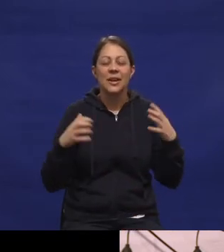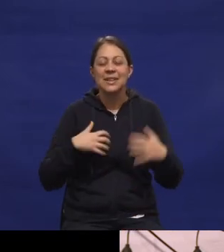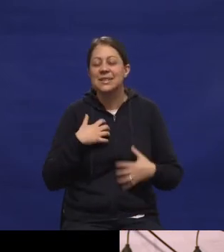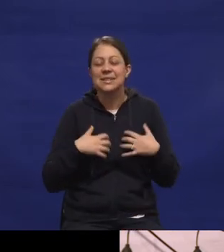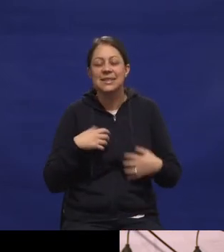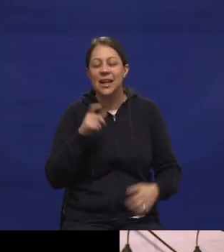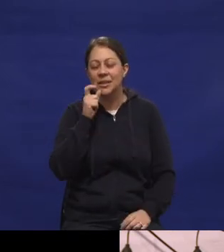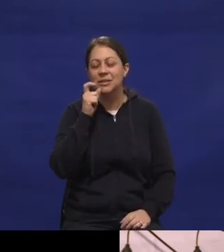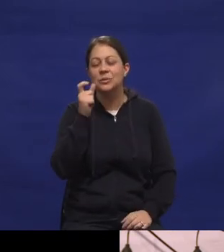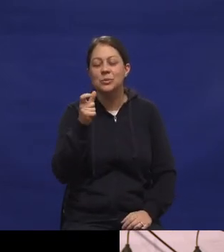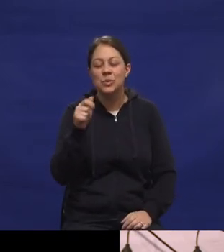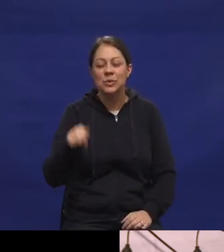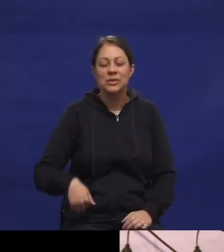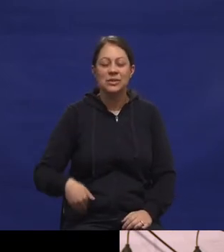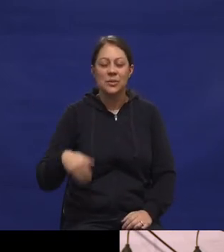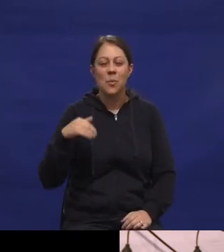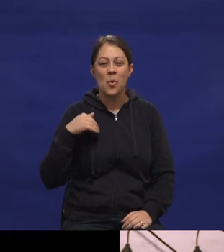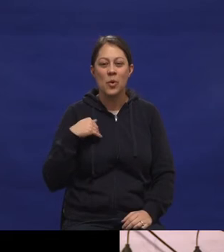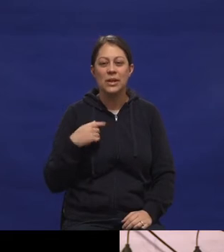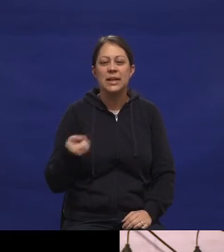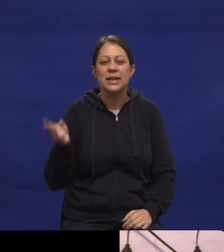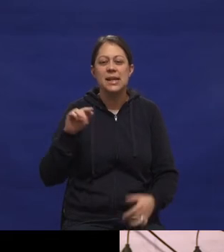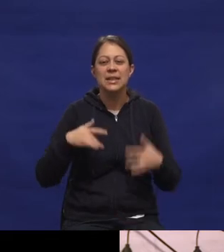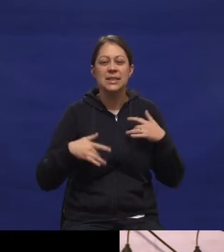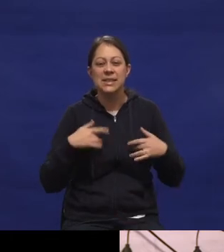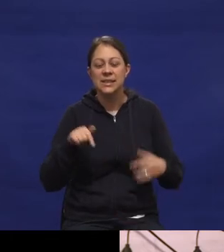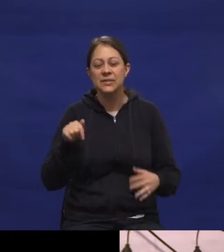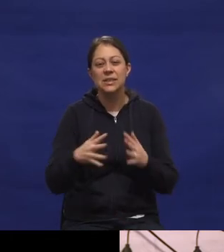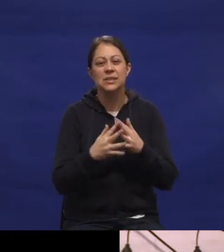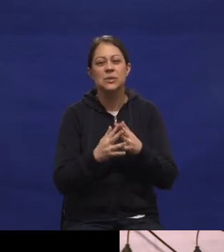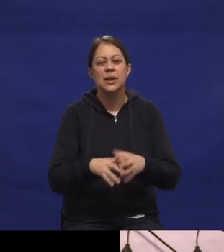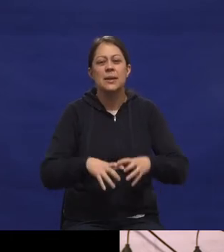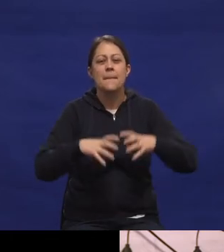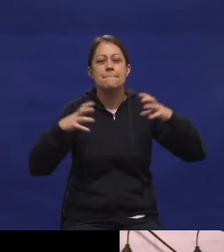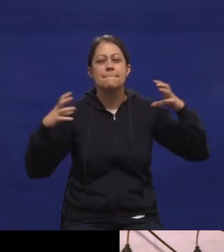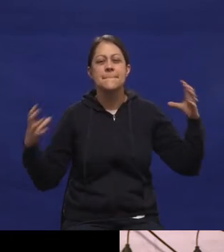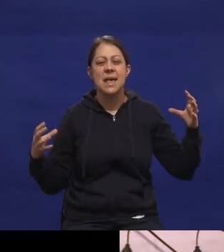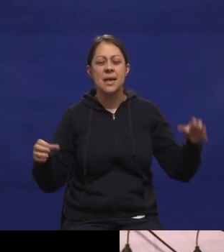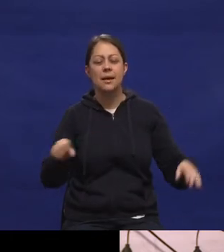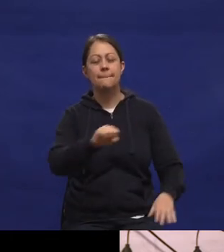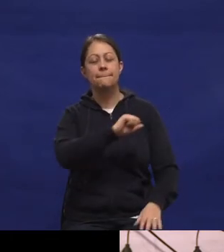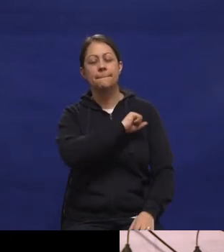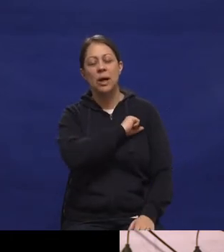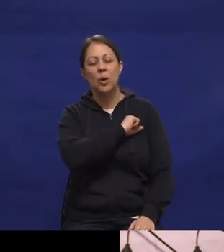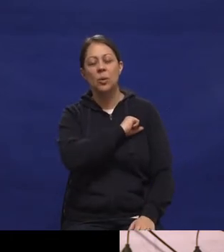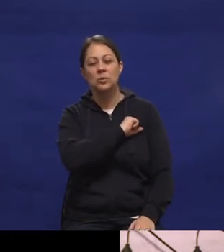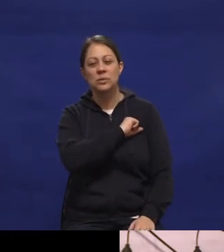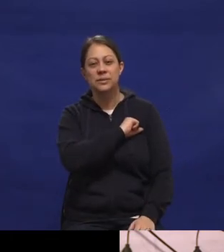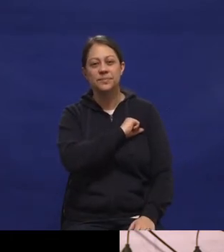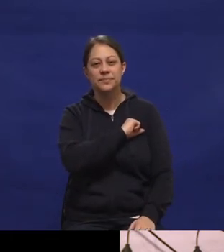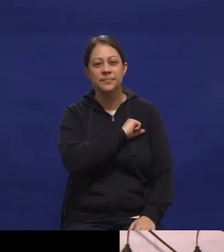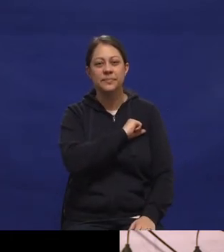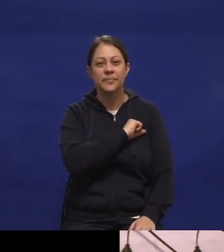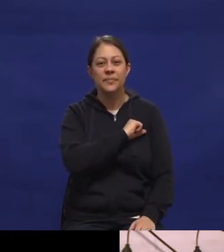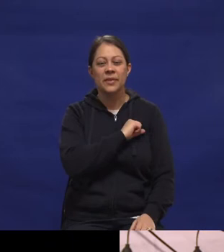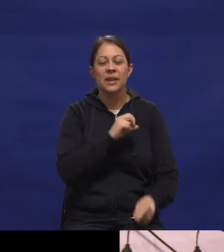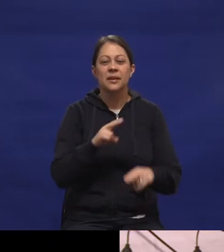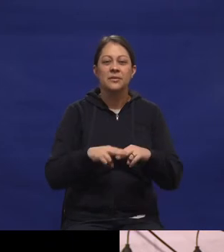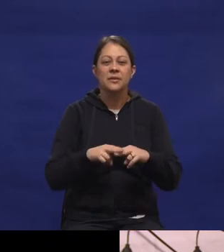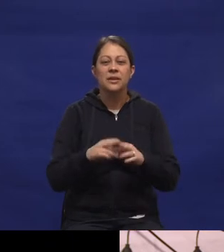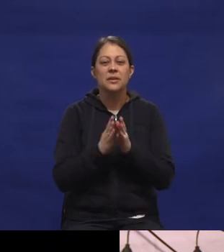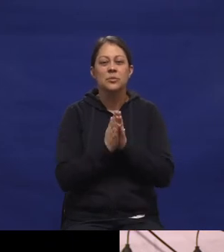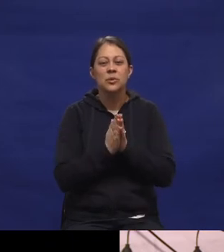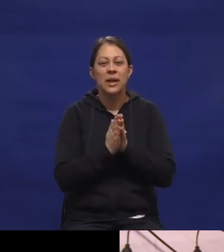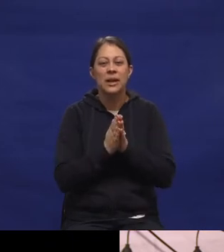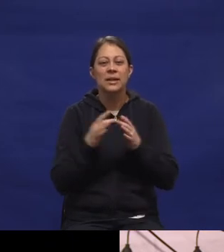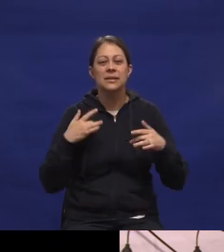insight into our heart. And that, Lord, we will live this week. We will live big. We will live bold. We will live brave. And, Father, I